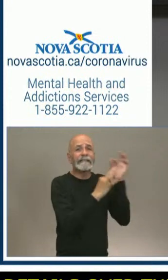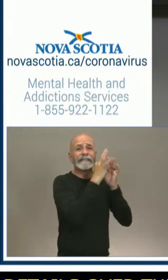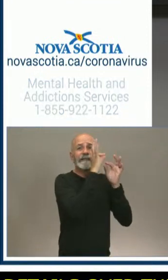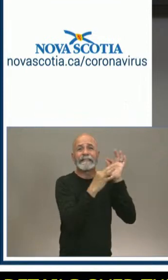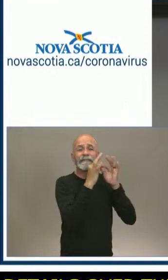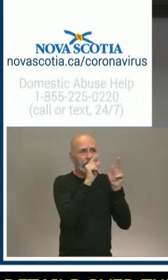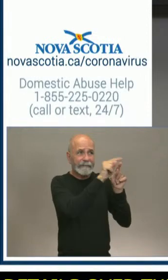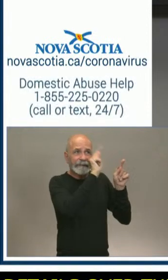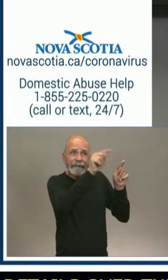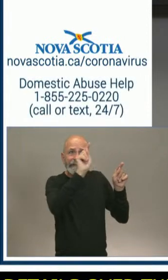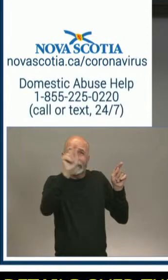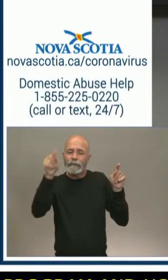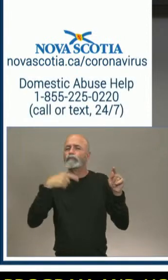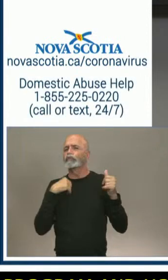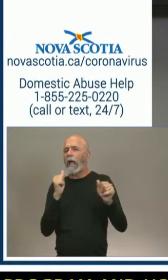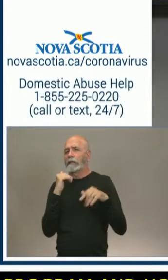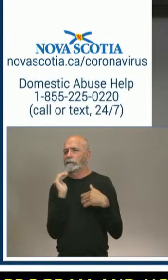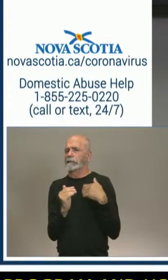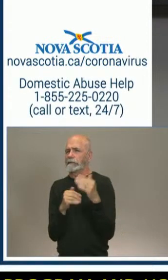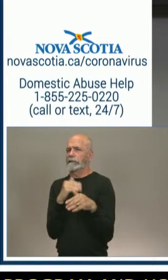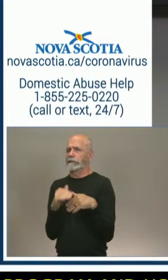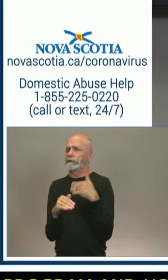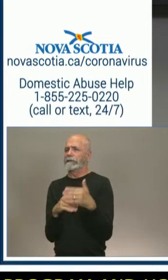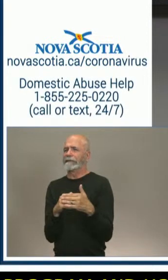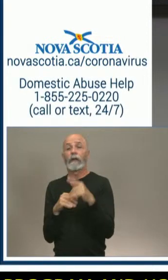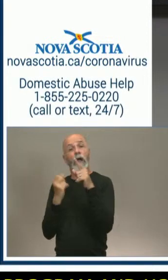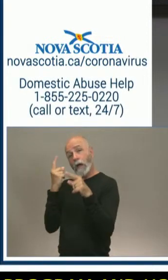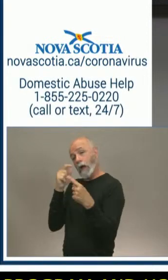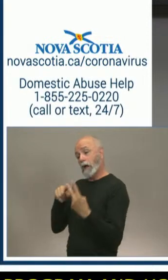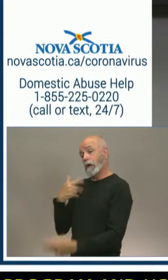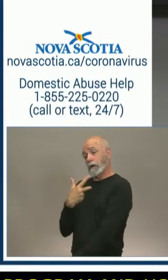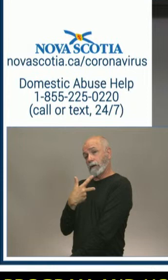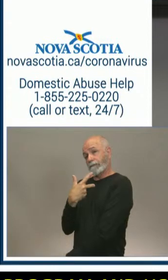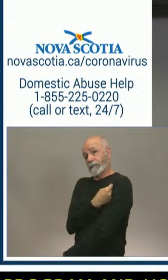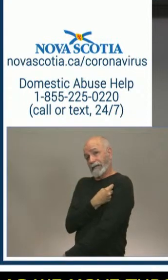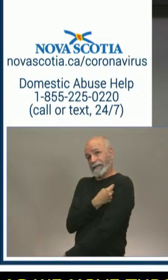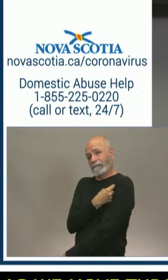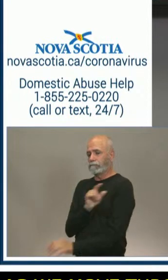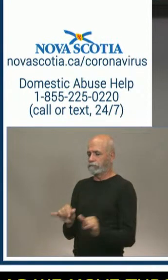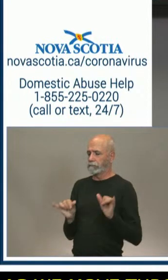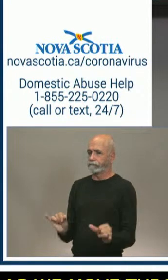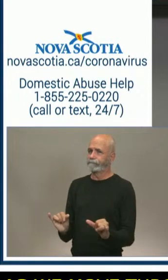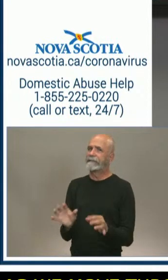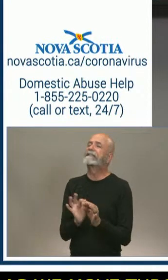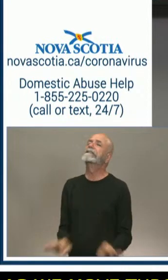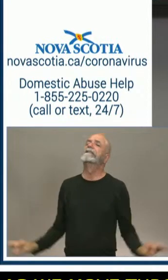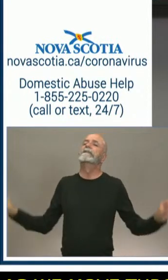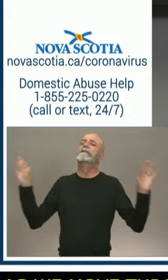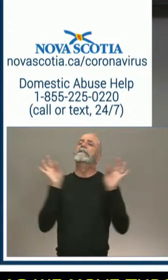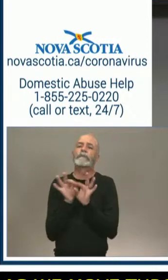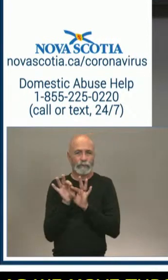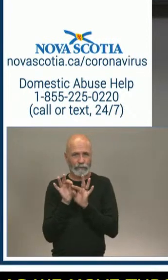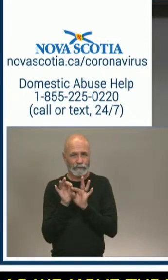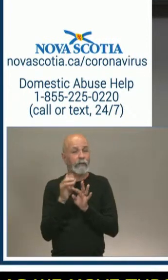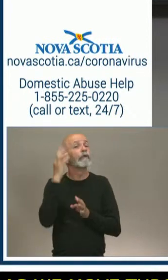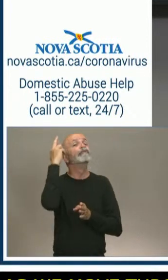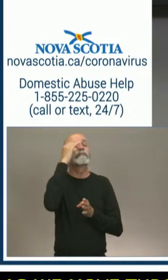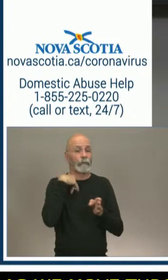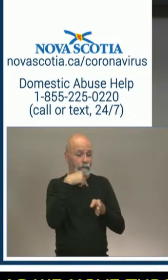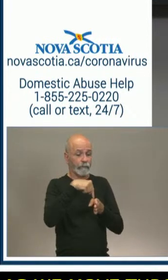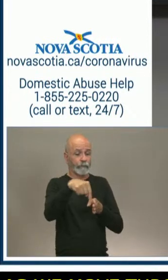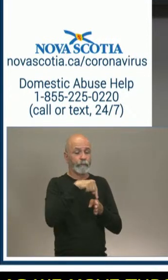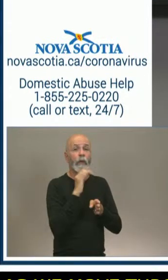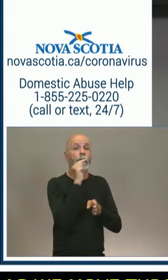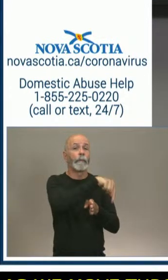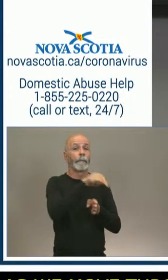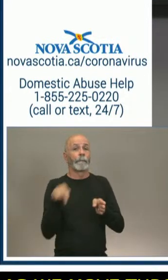Along with the vaccination status, testing will remain a key part of loosening border restrictions. And I'm pleased to announce a